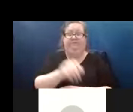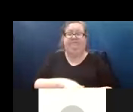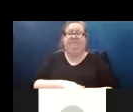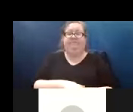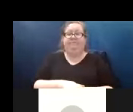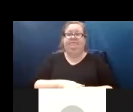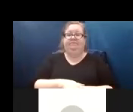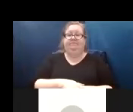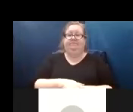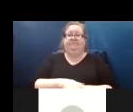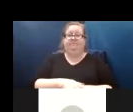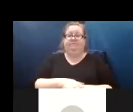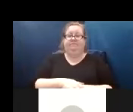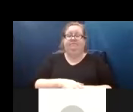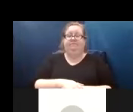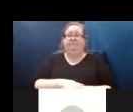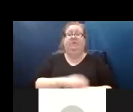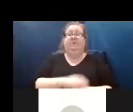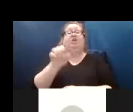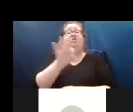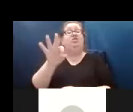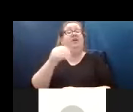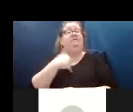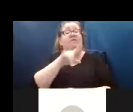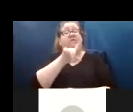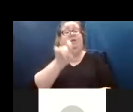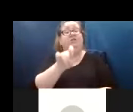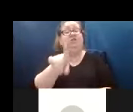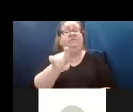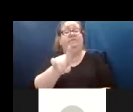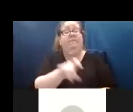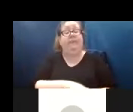Yeah. And Jeff, do you have a question?